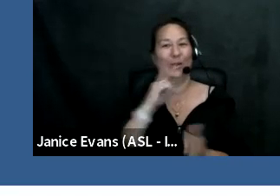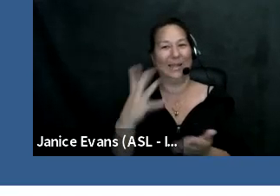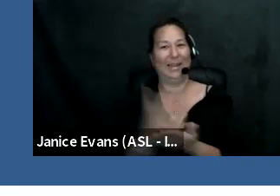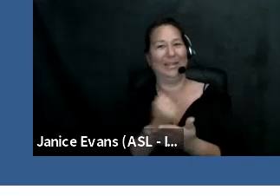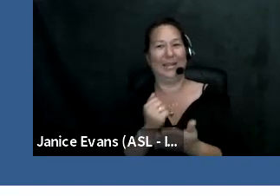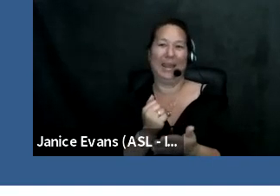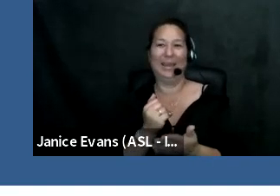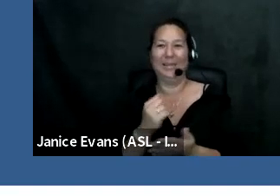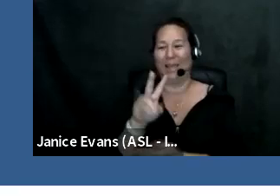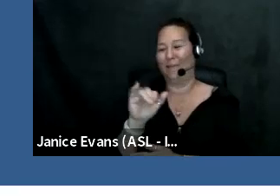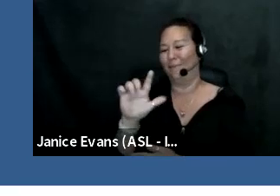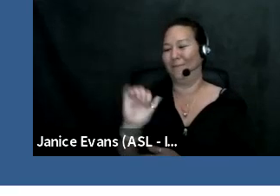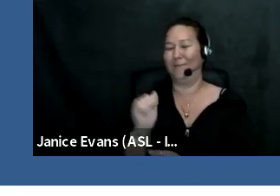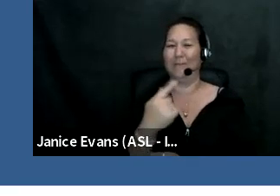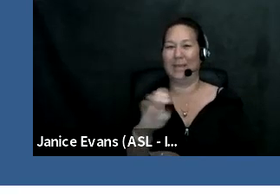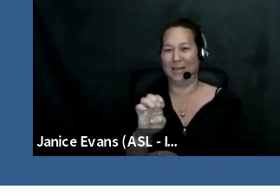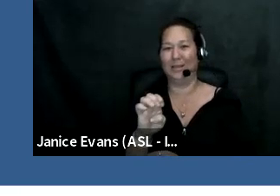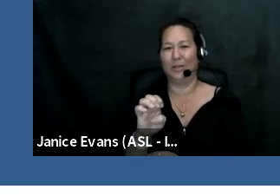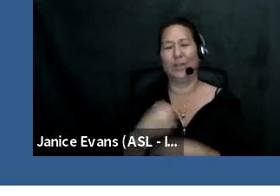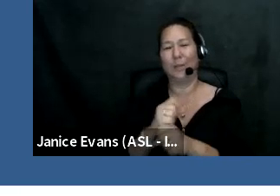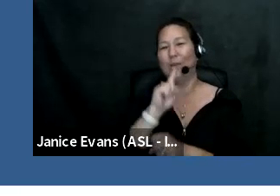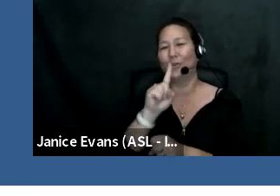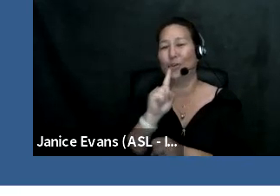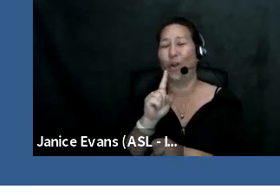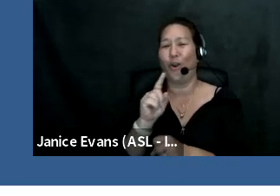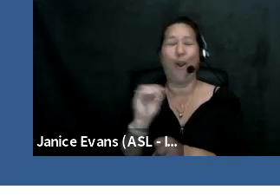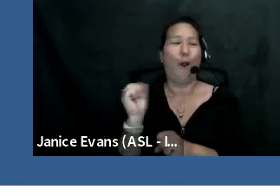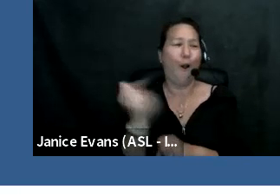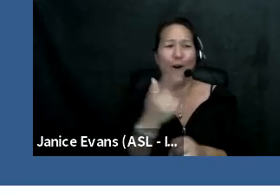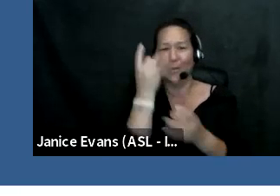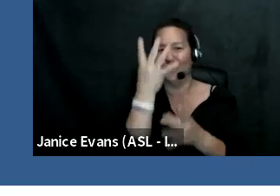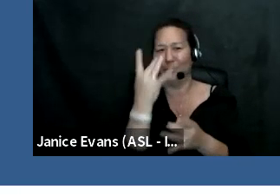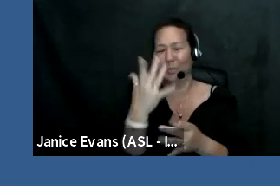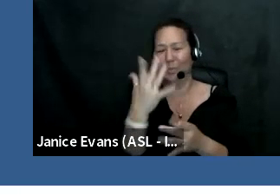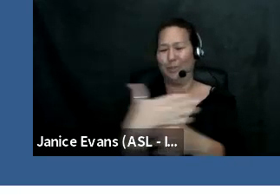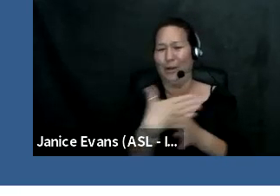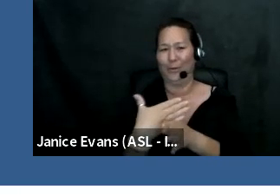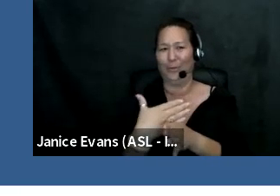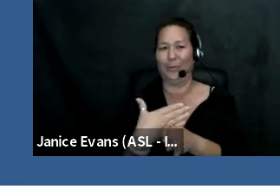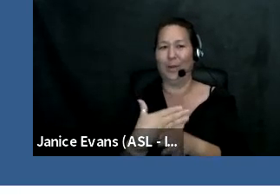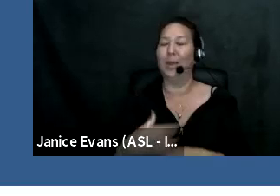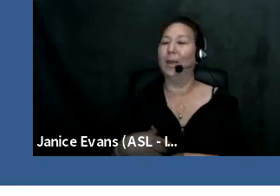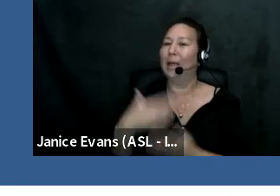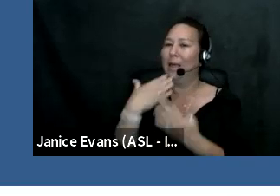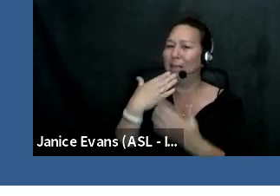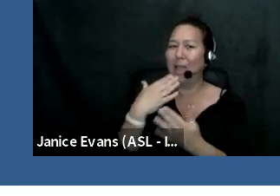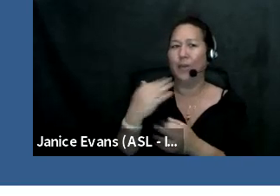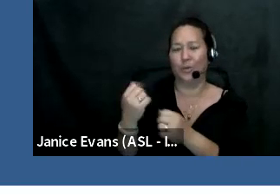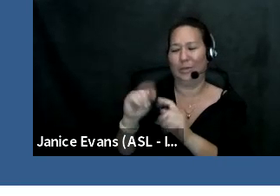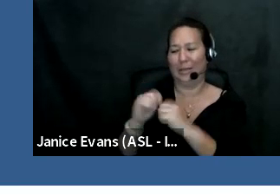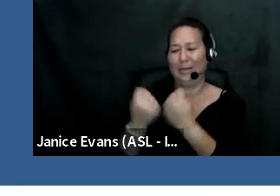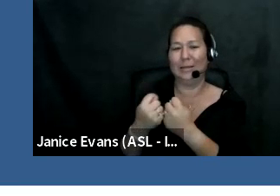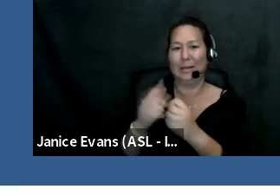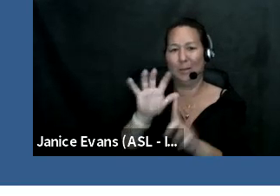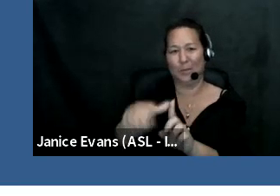sure that everybody is getting this important information. I would like to thank the teams behind the scenes answering questions